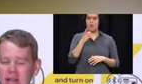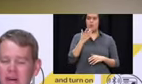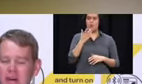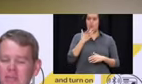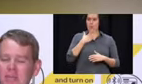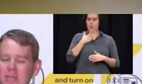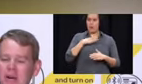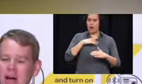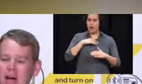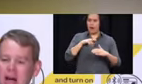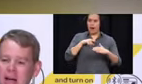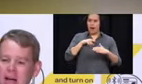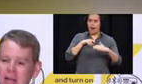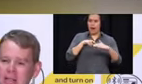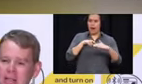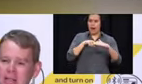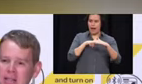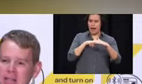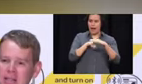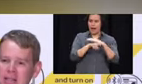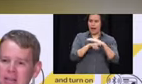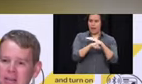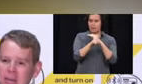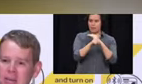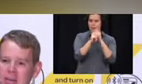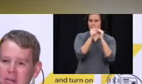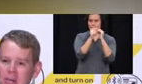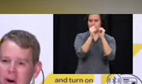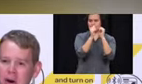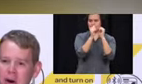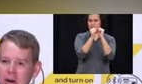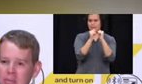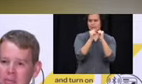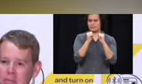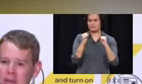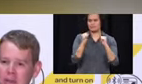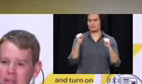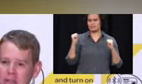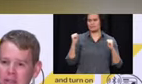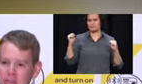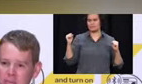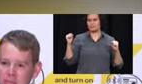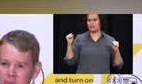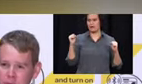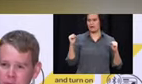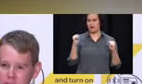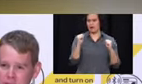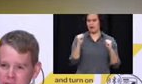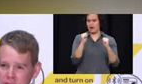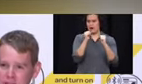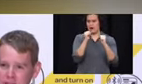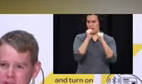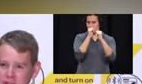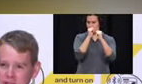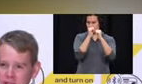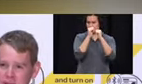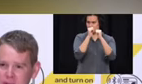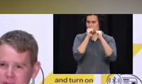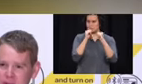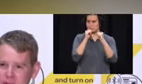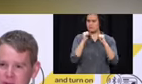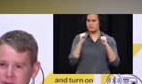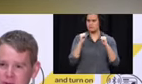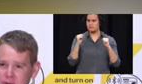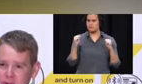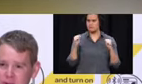some cases, it might be more sensible